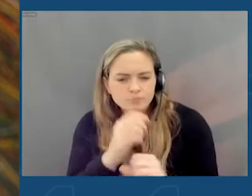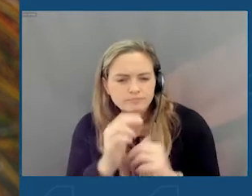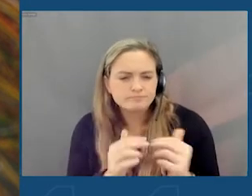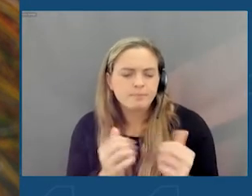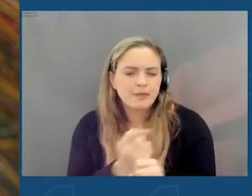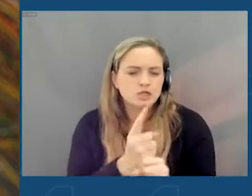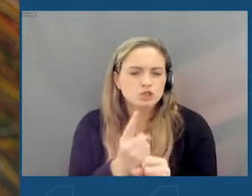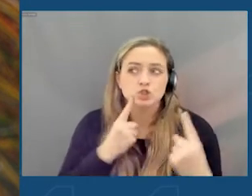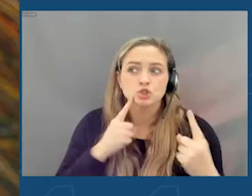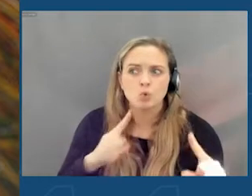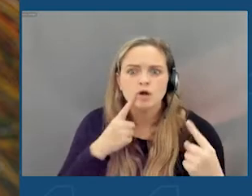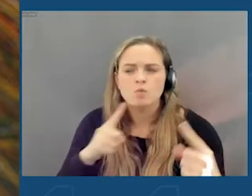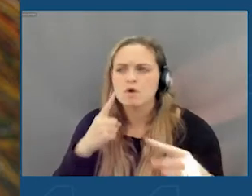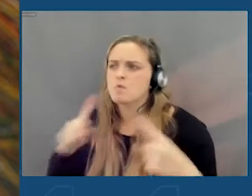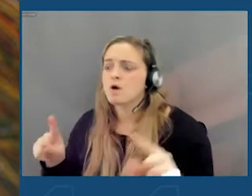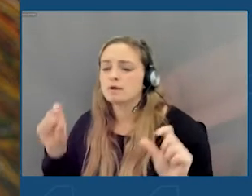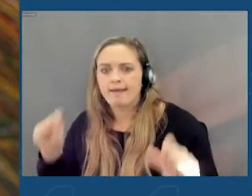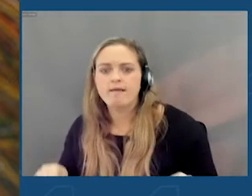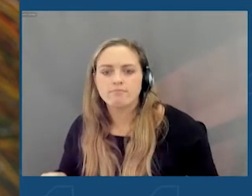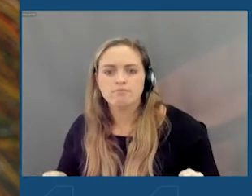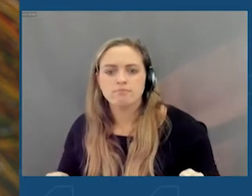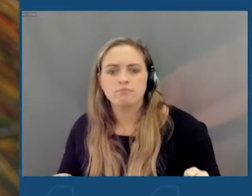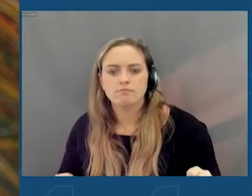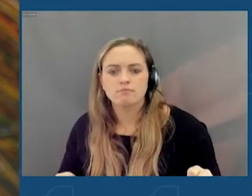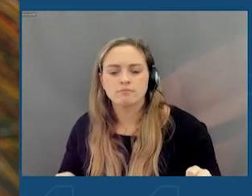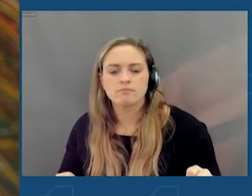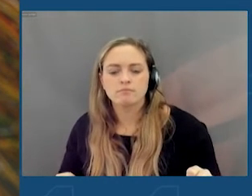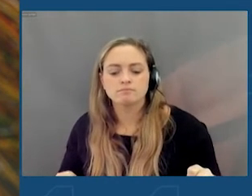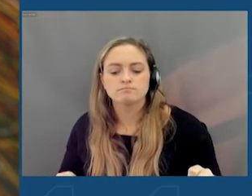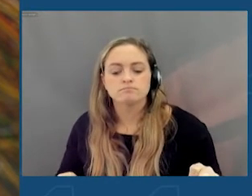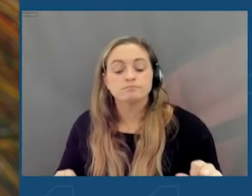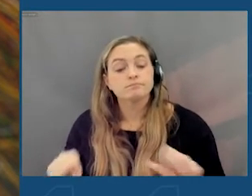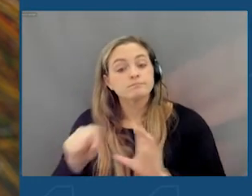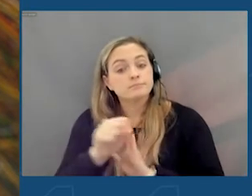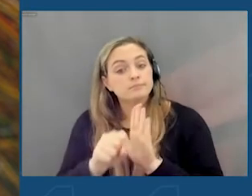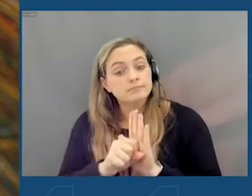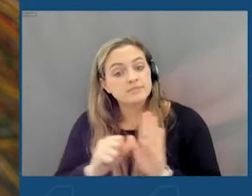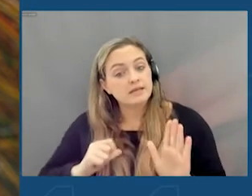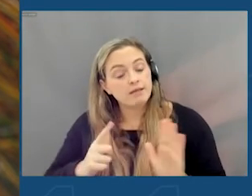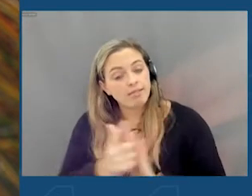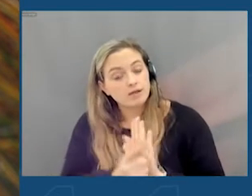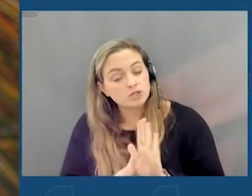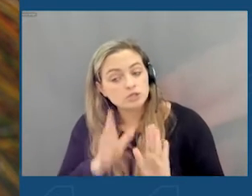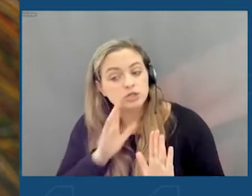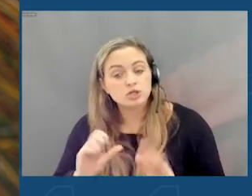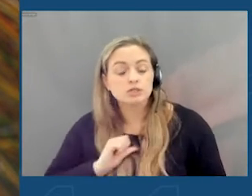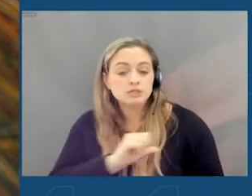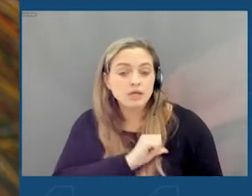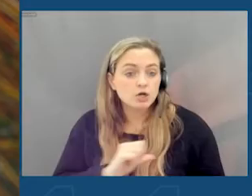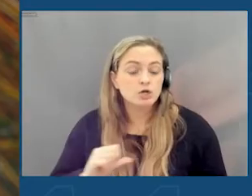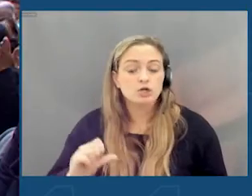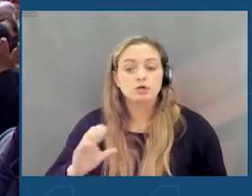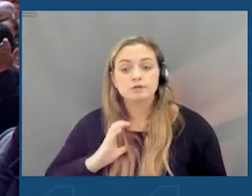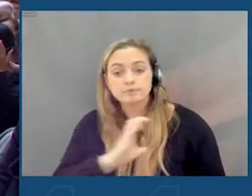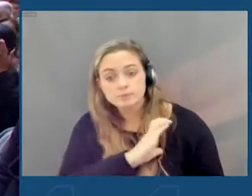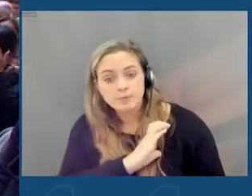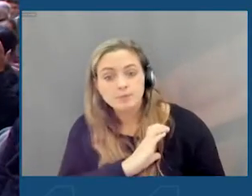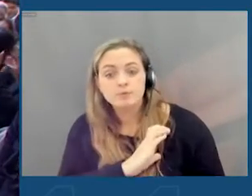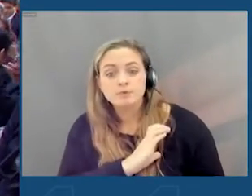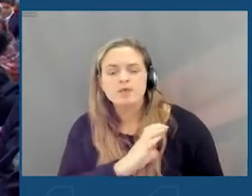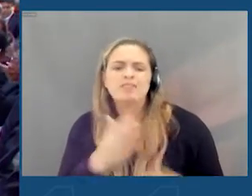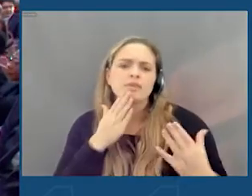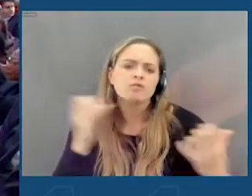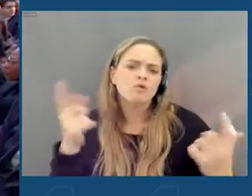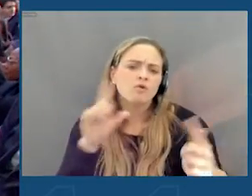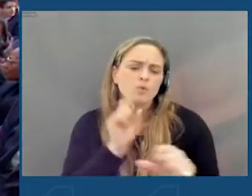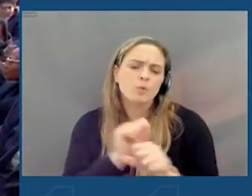works for everyone. And the state legislators, let's give them a round of applause. Our senators and assembly members, thank you for all you've done